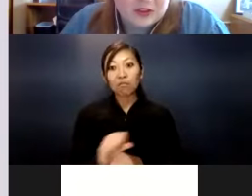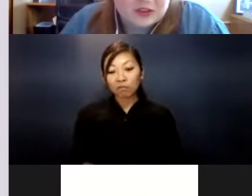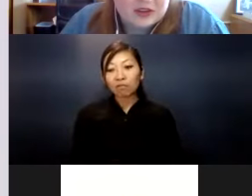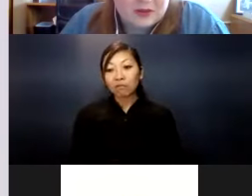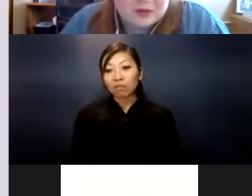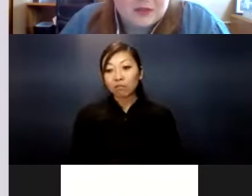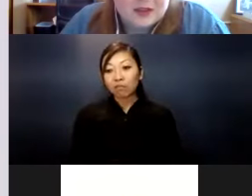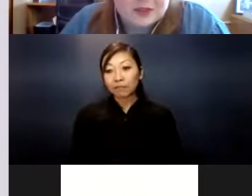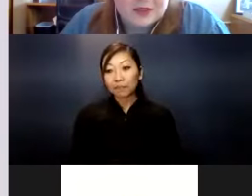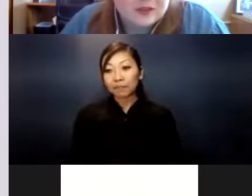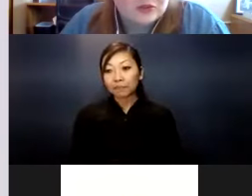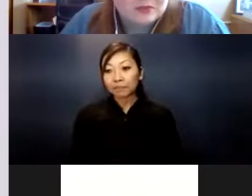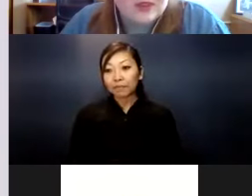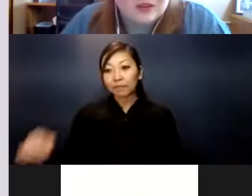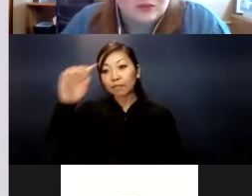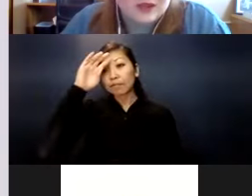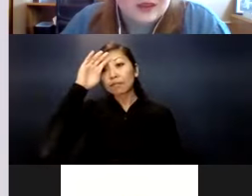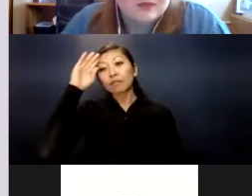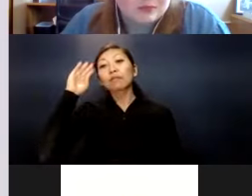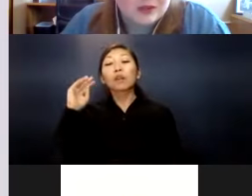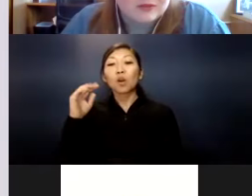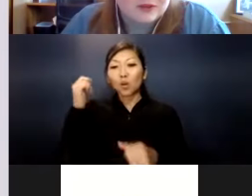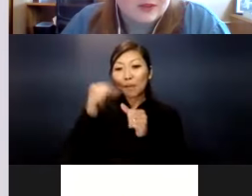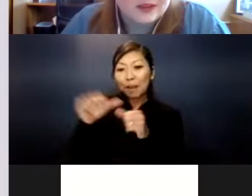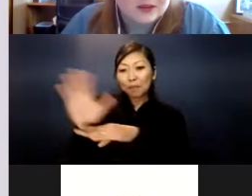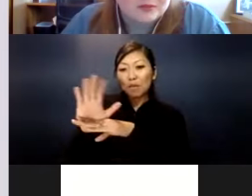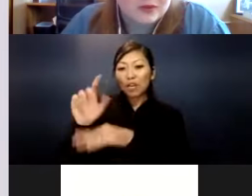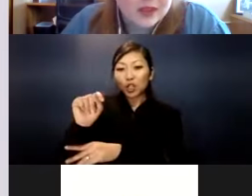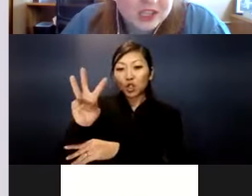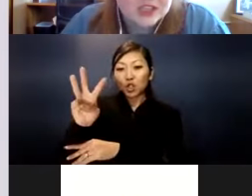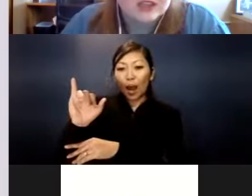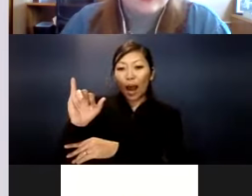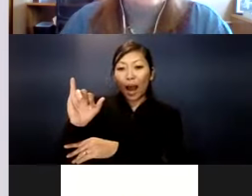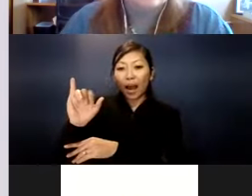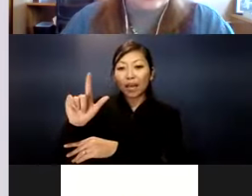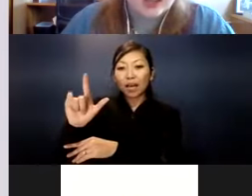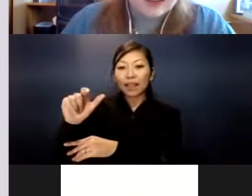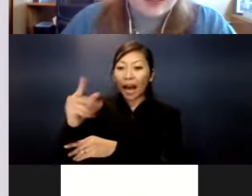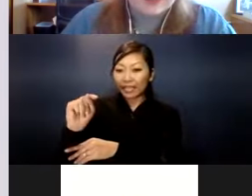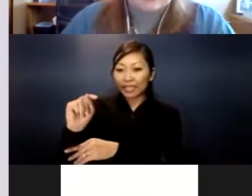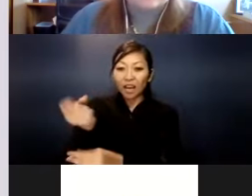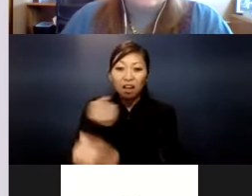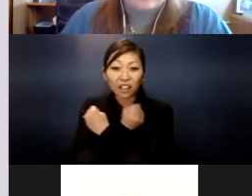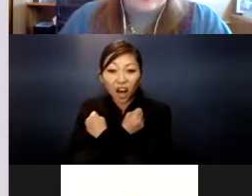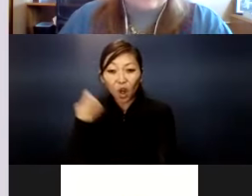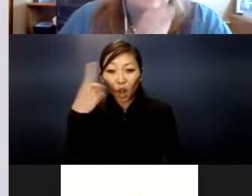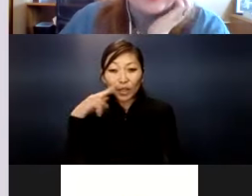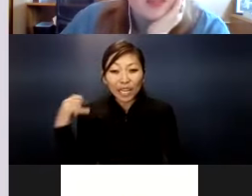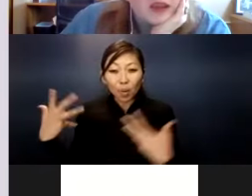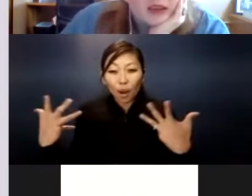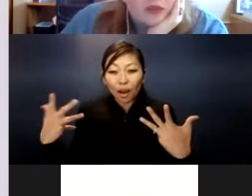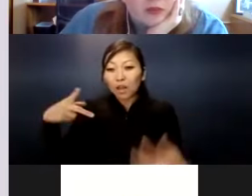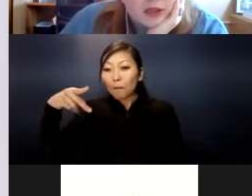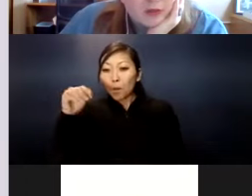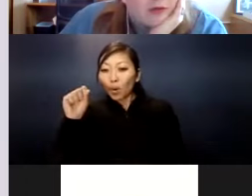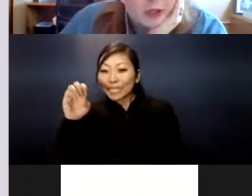this question. The fact that, like, in Twilight, love looks like possession and jealousy. I